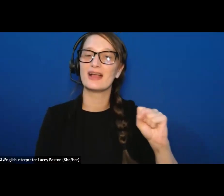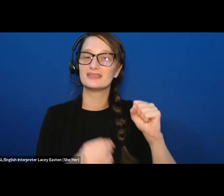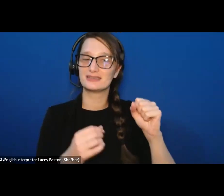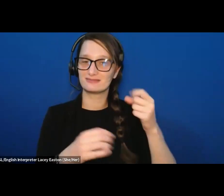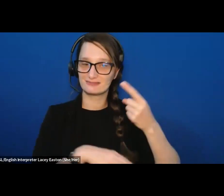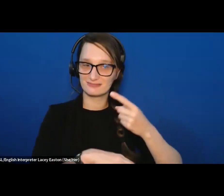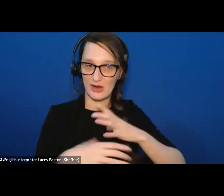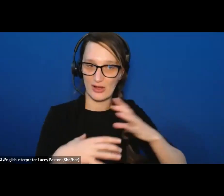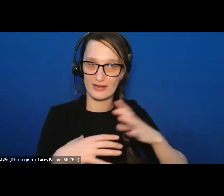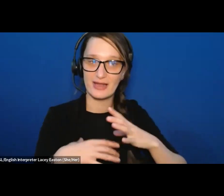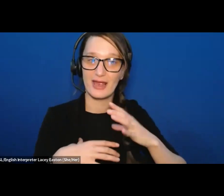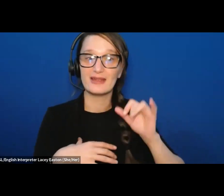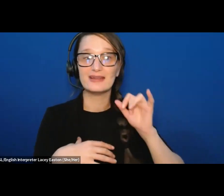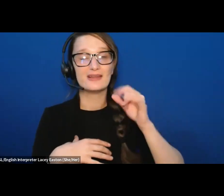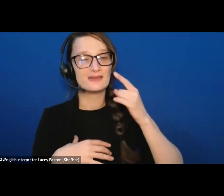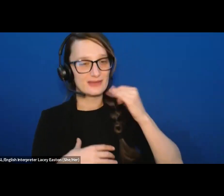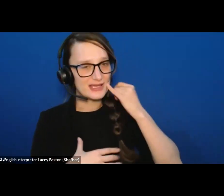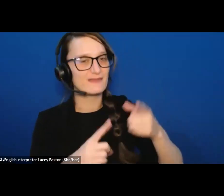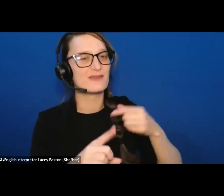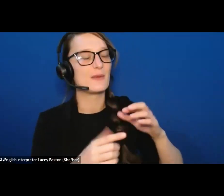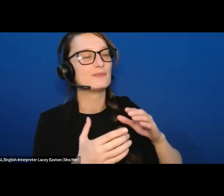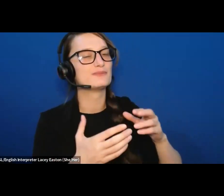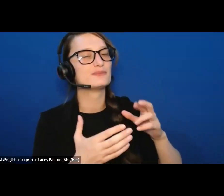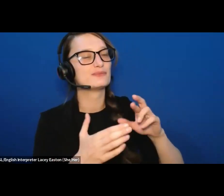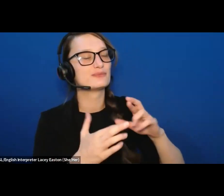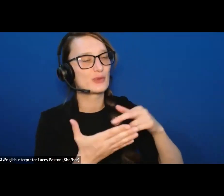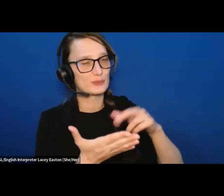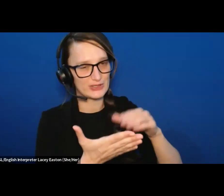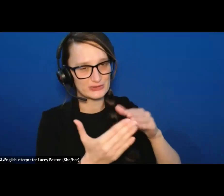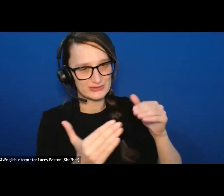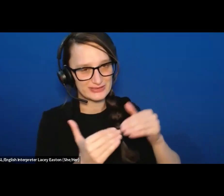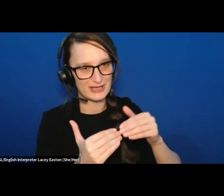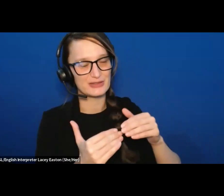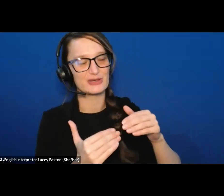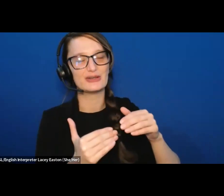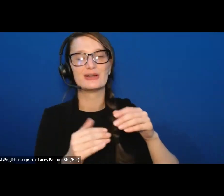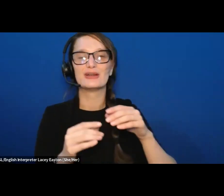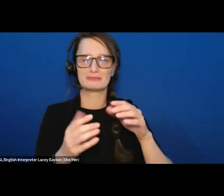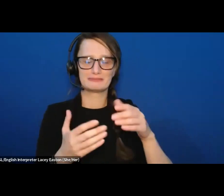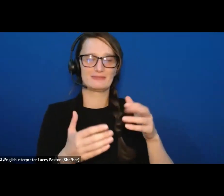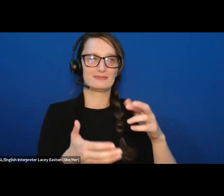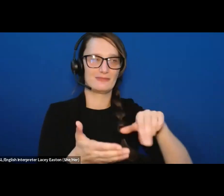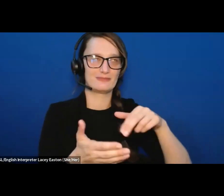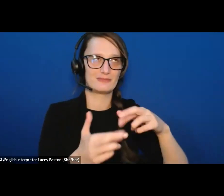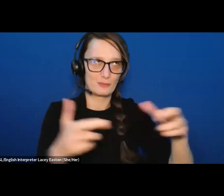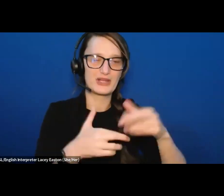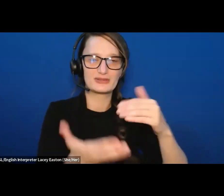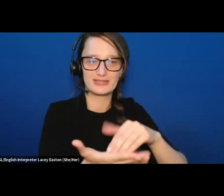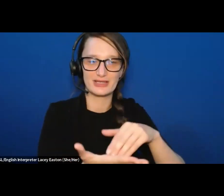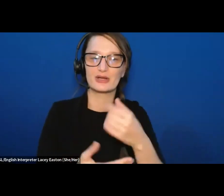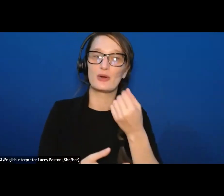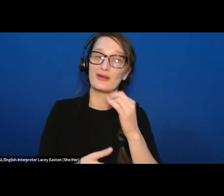you're working all weekend long if you're a residential provider. So you don't have time off. But we have a 3-day weekend at the regional center, and we will be back on